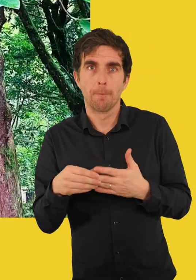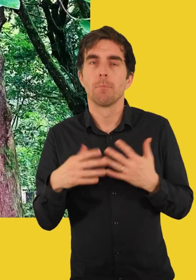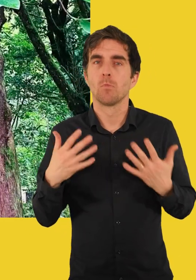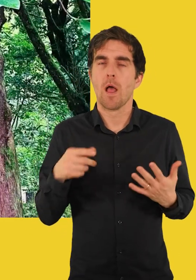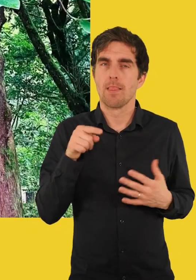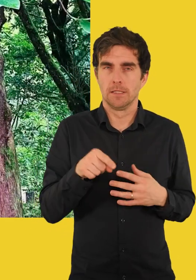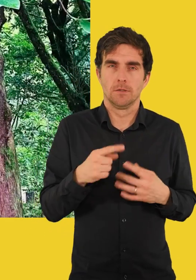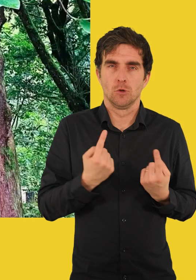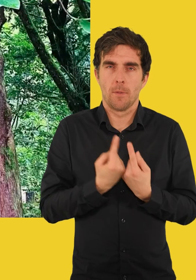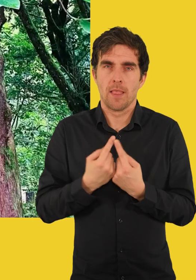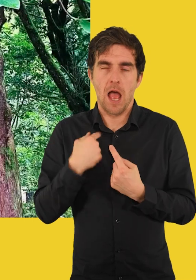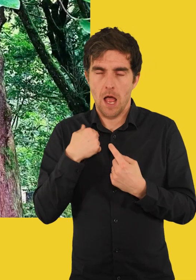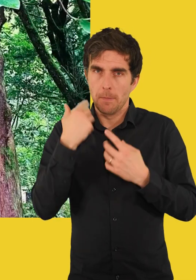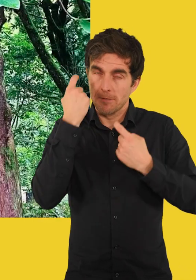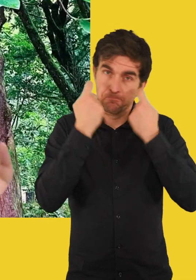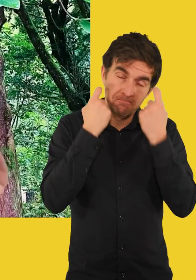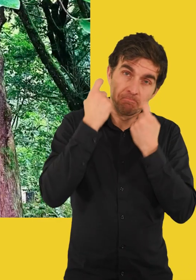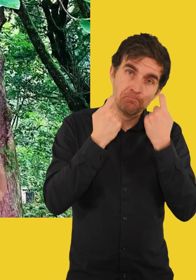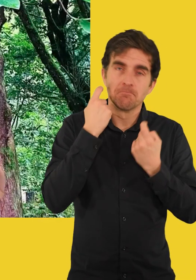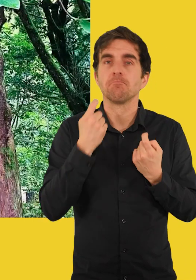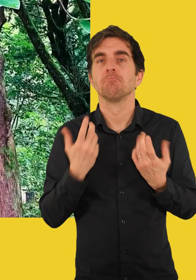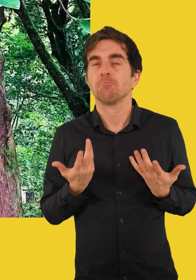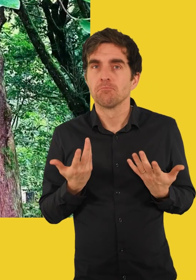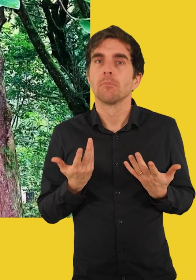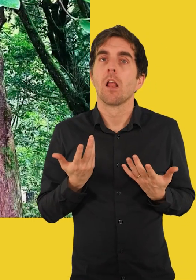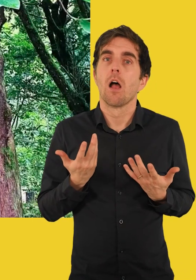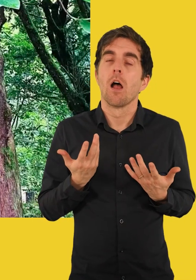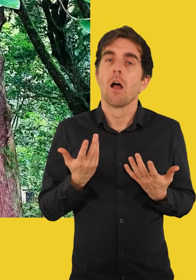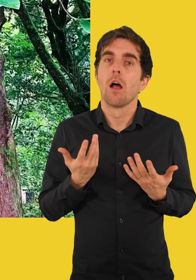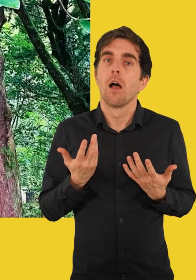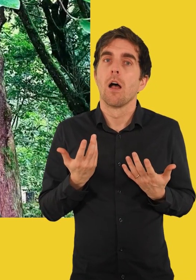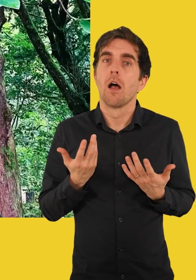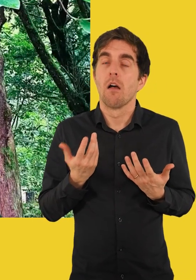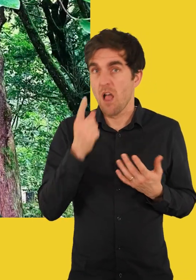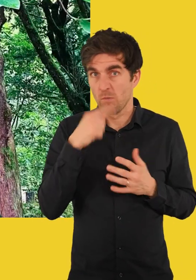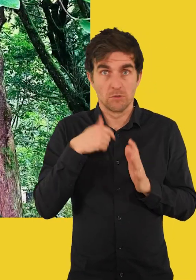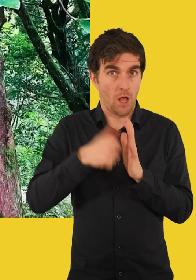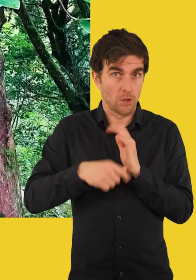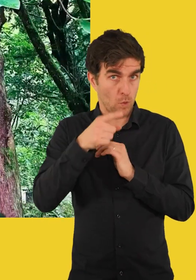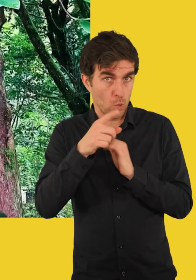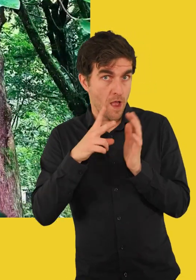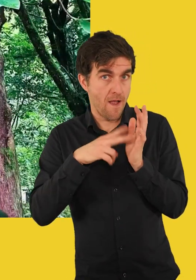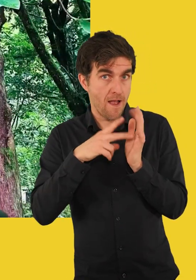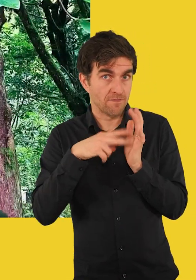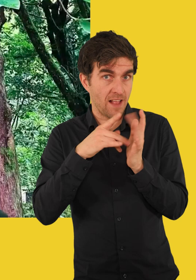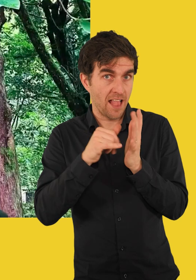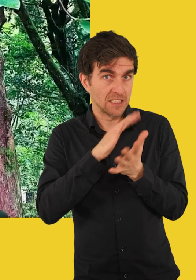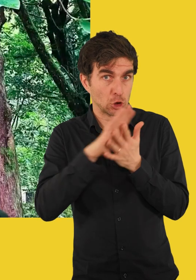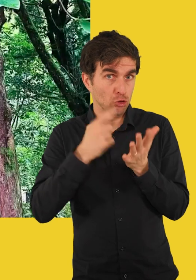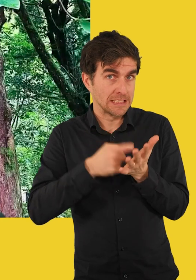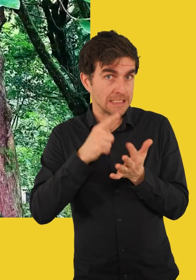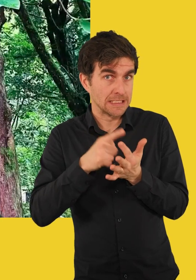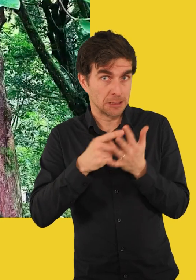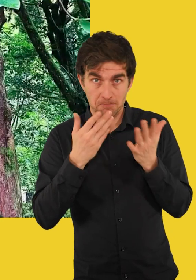is the kind of thing I'm thinking about there. Can we start with you, Vinishri, this